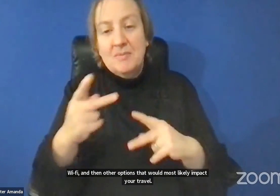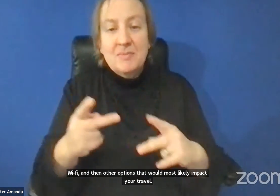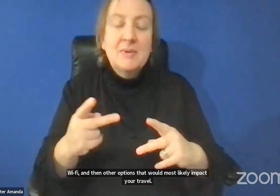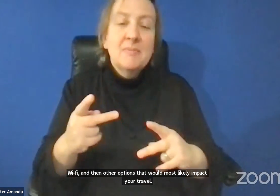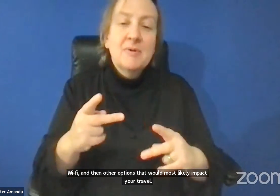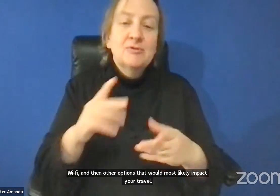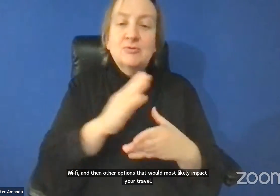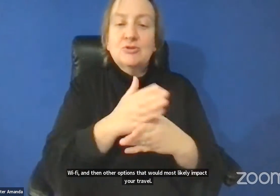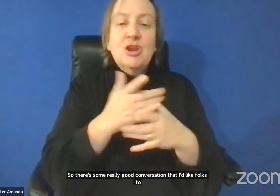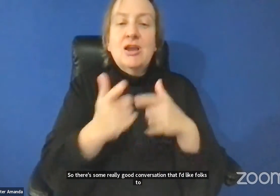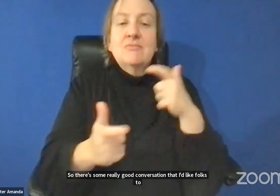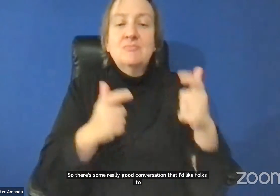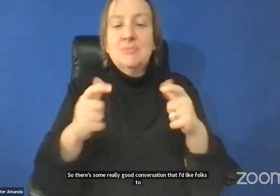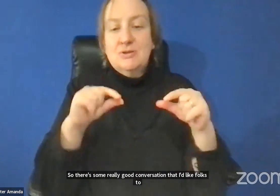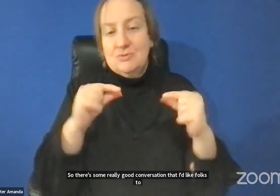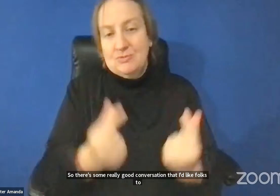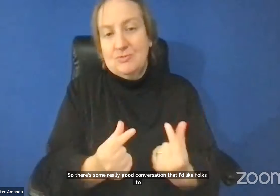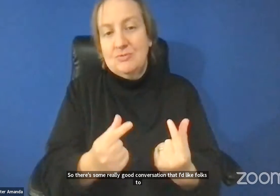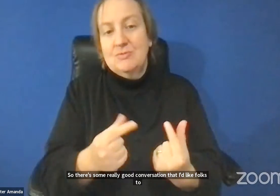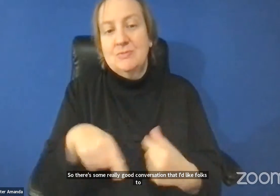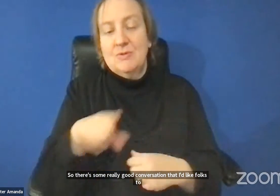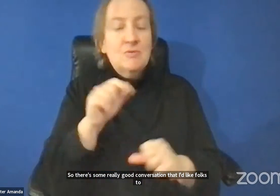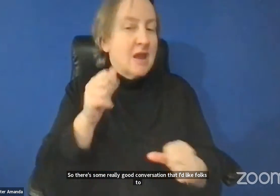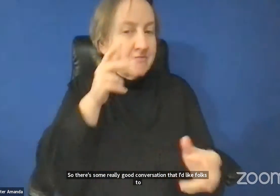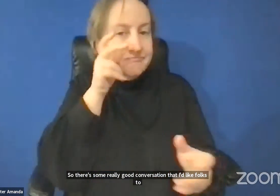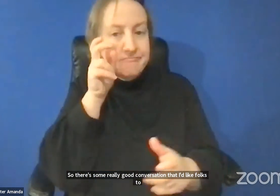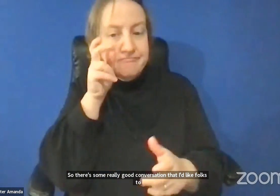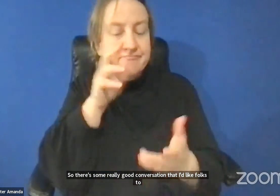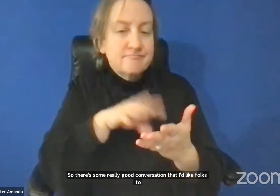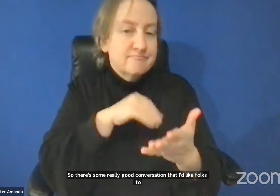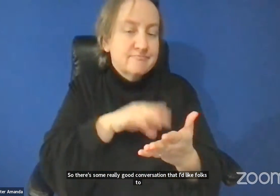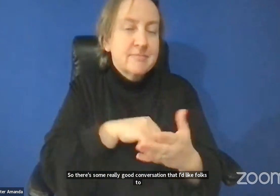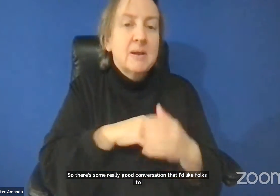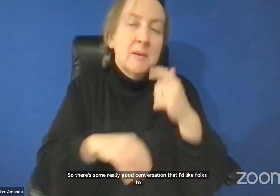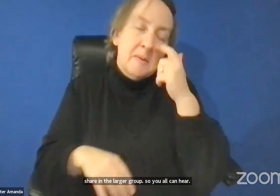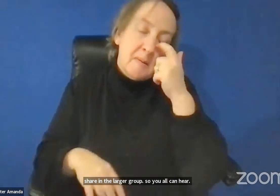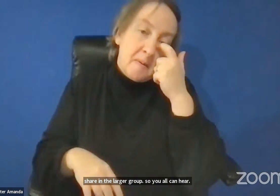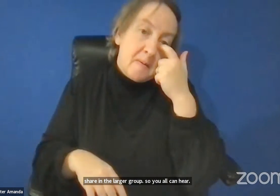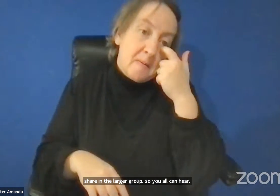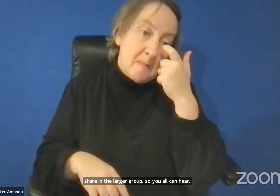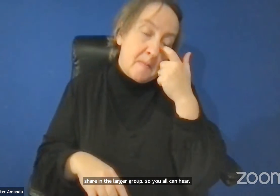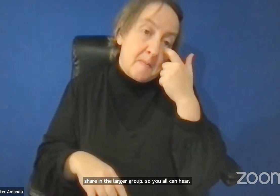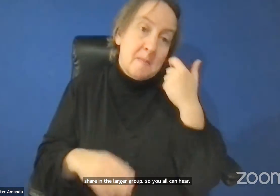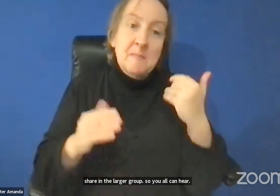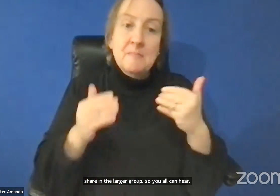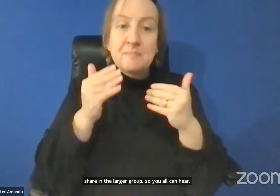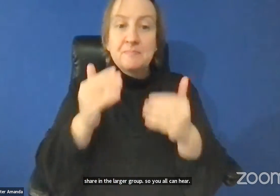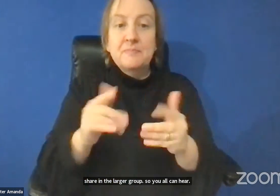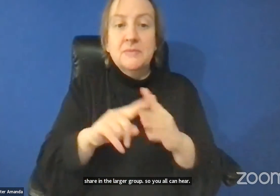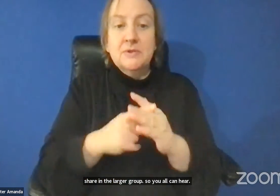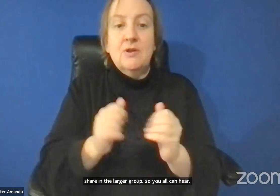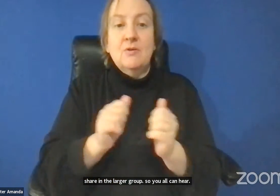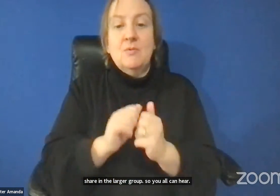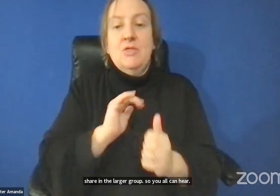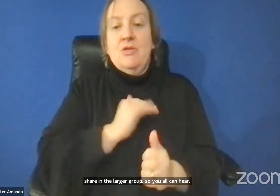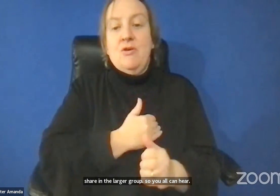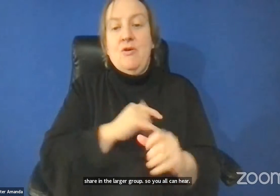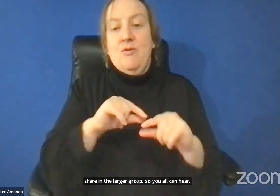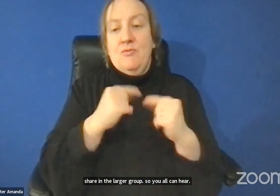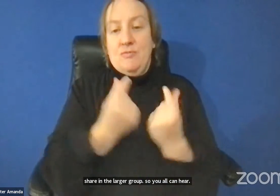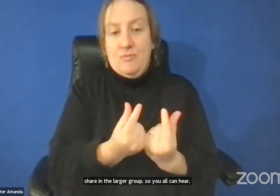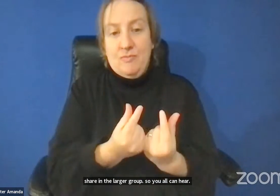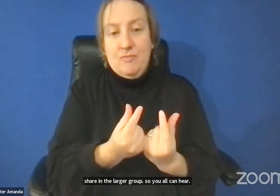in the larger group so you all can hear. So why don't we start with our group,